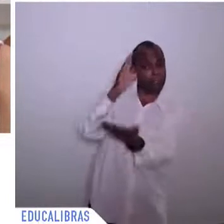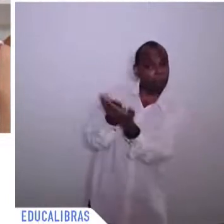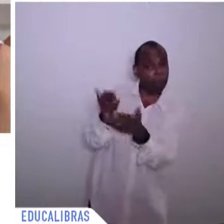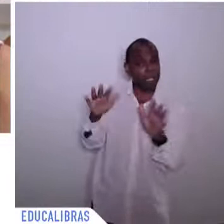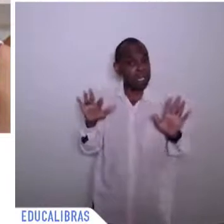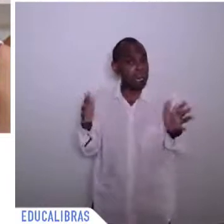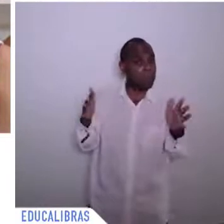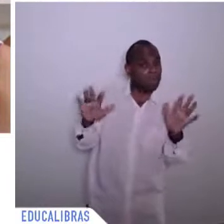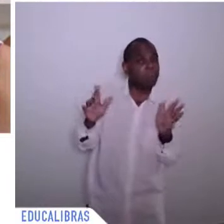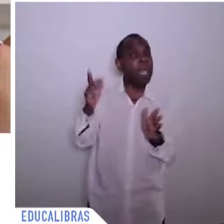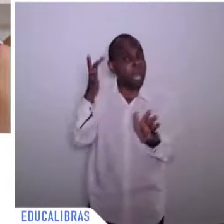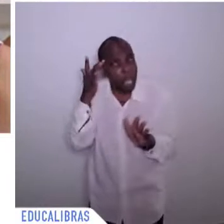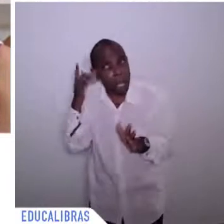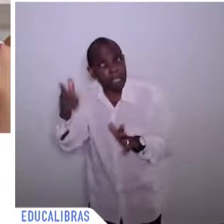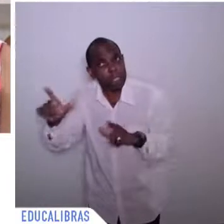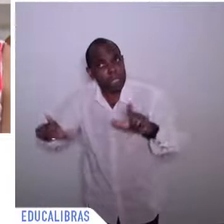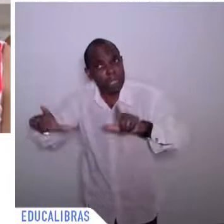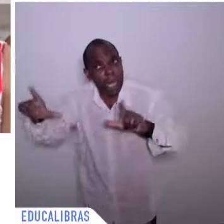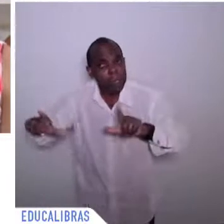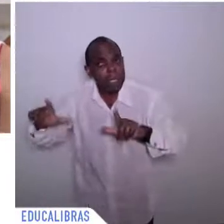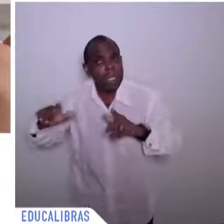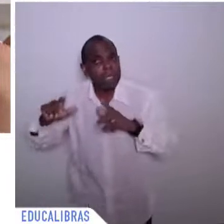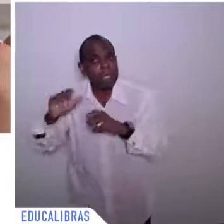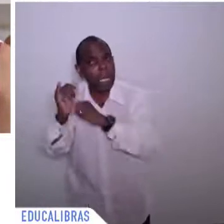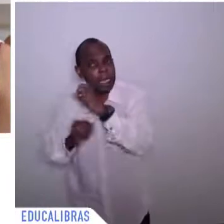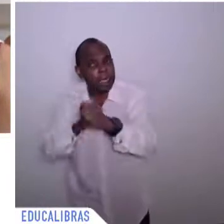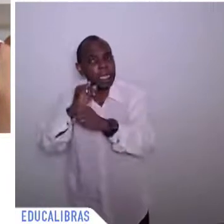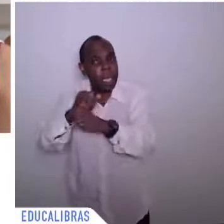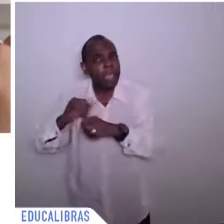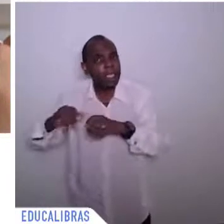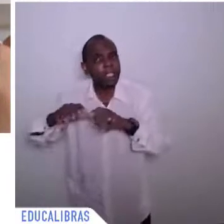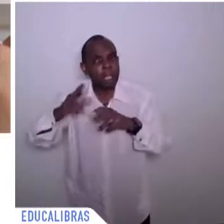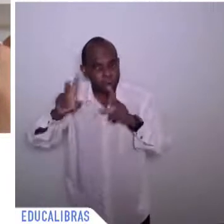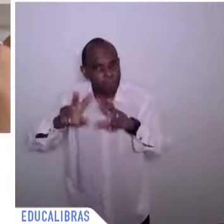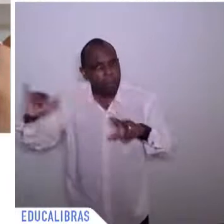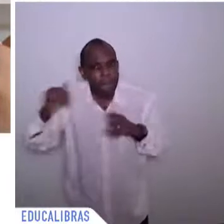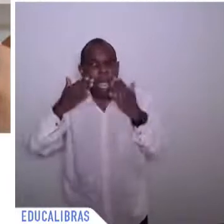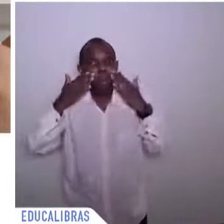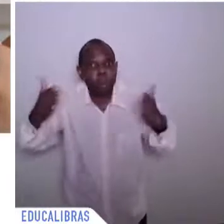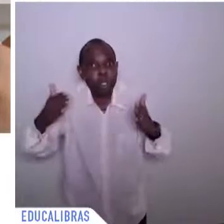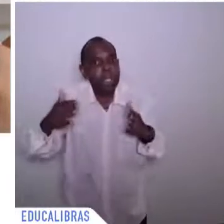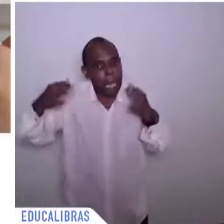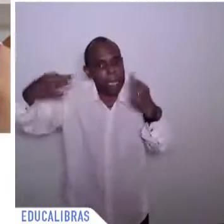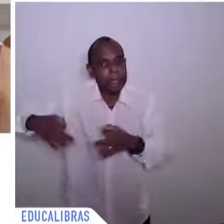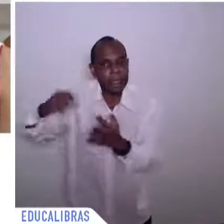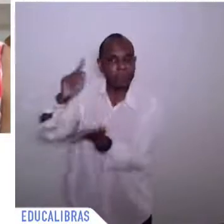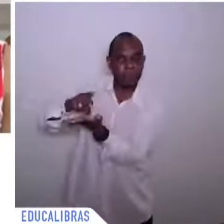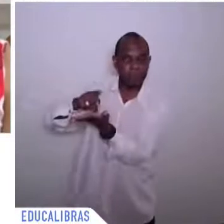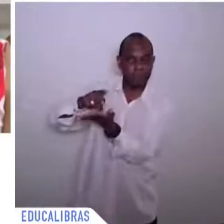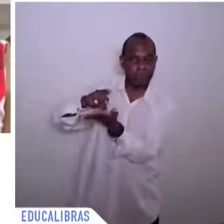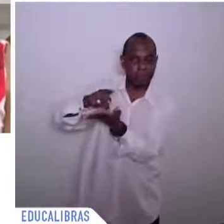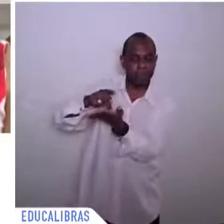that much, but they kind of trust that this media will provide a proper coverage of the